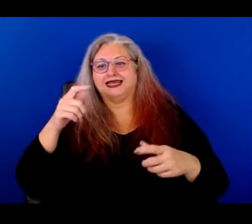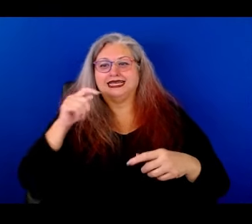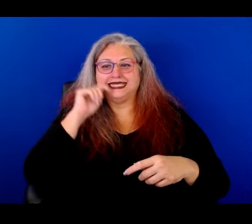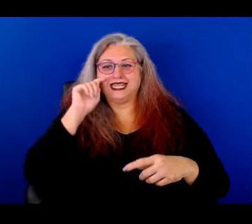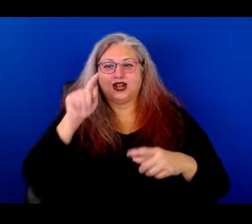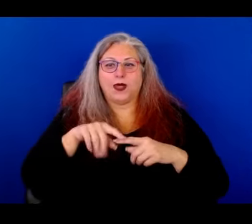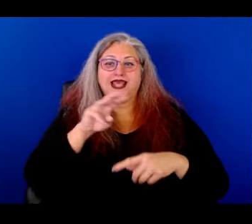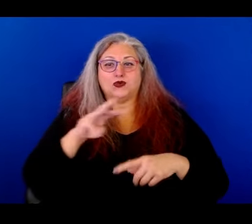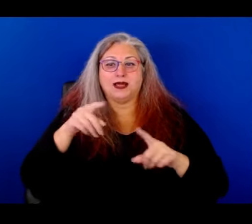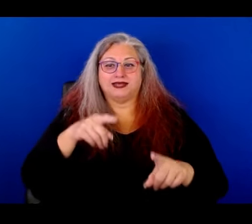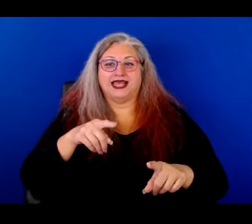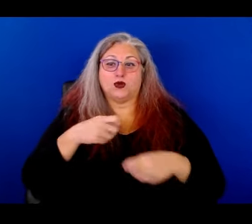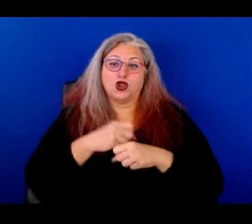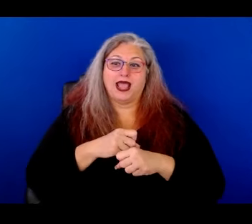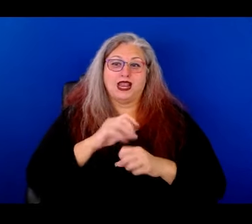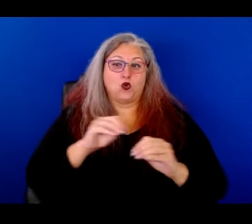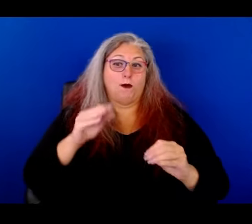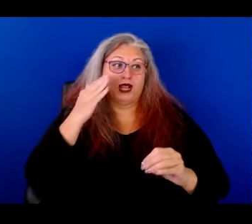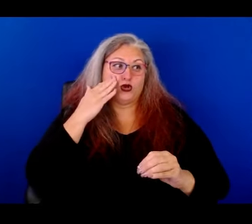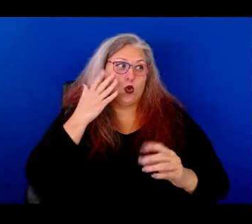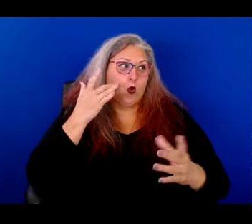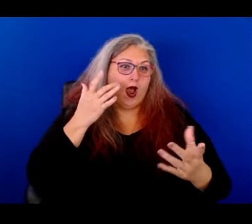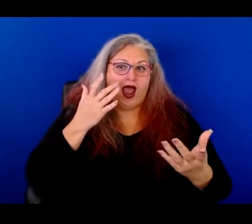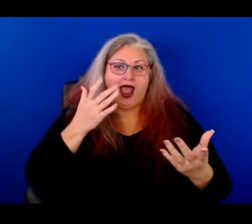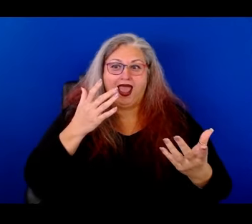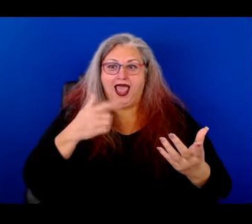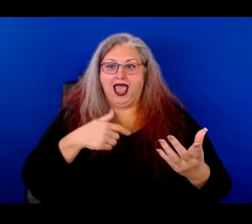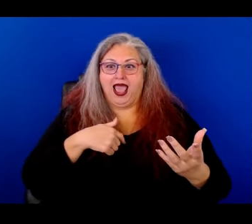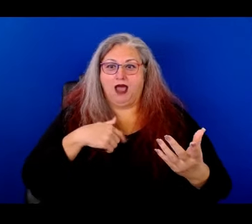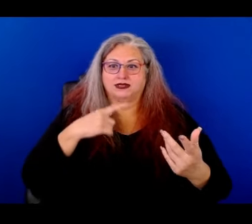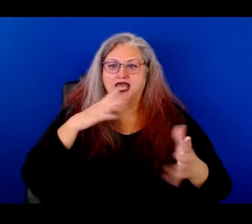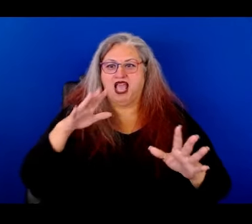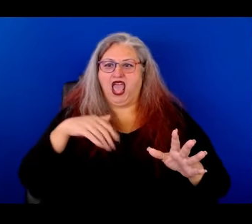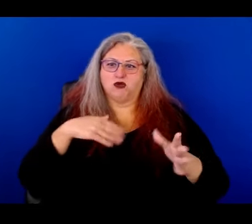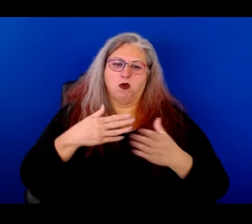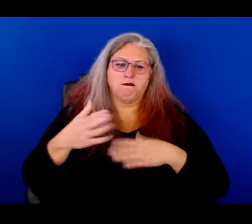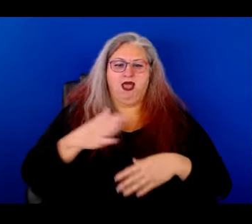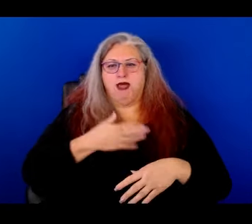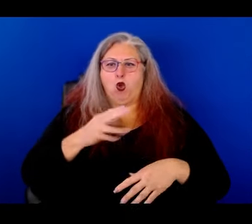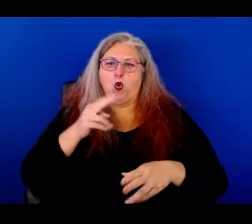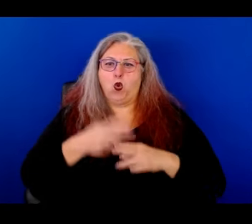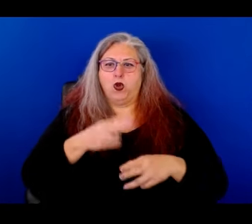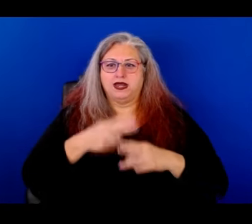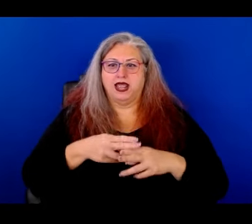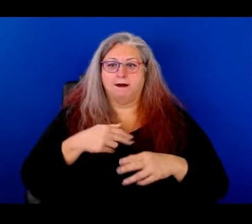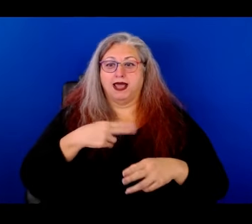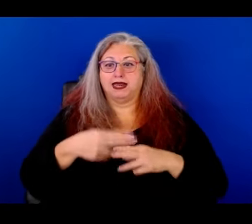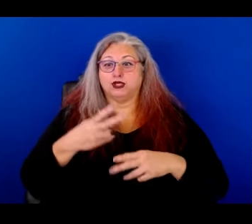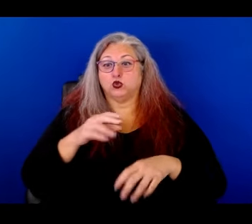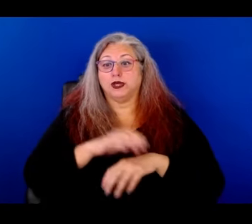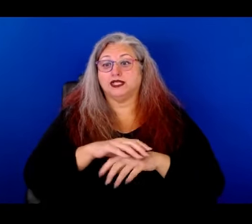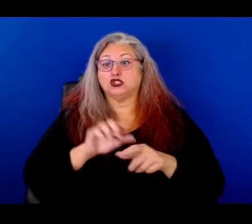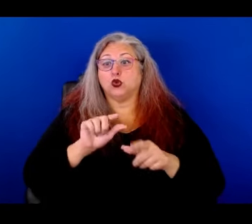the websites were created and nobody knew what it was. And I was like, oh my God, I'm totally buying my name. And my name is